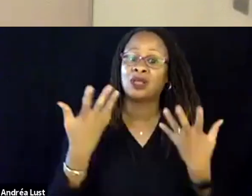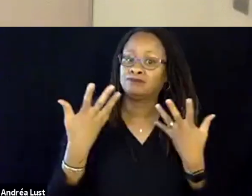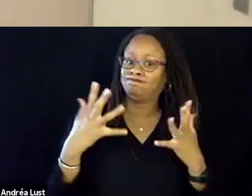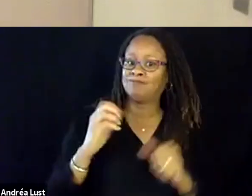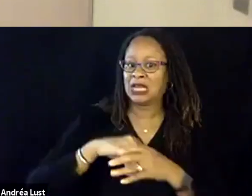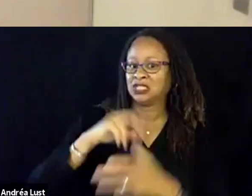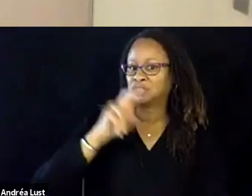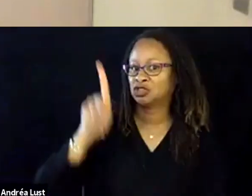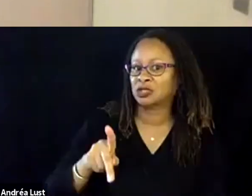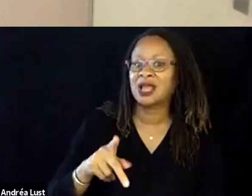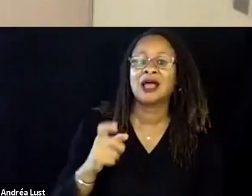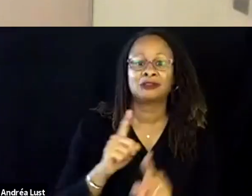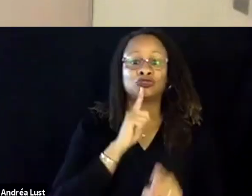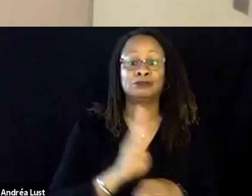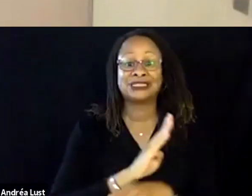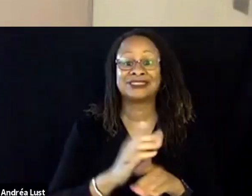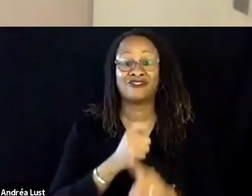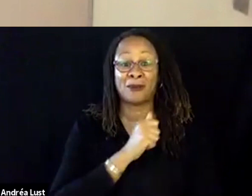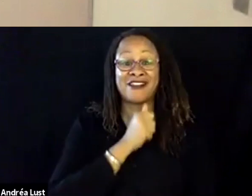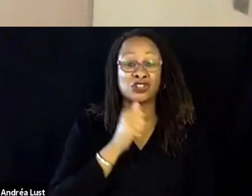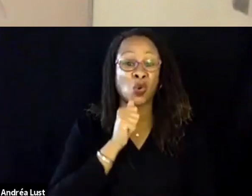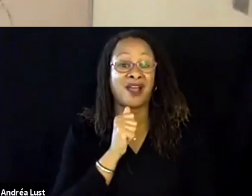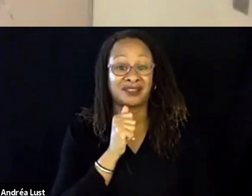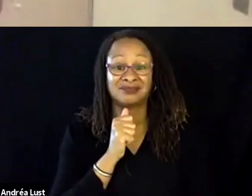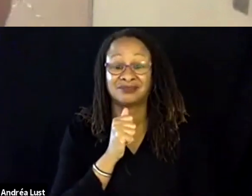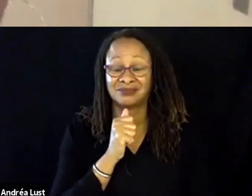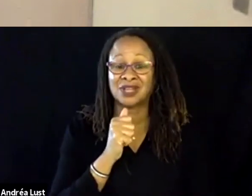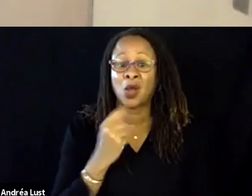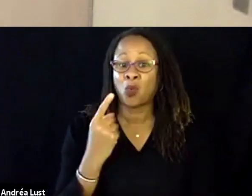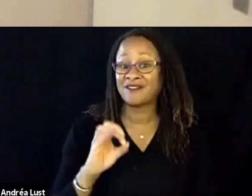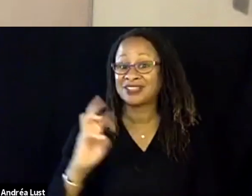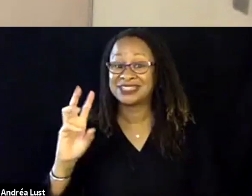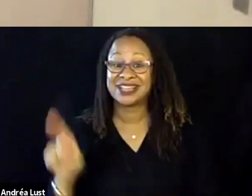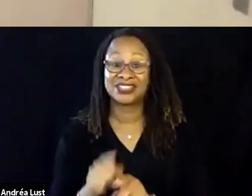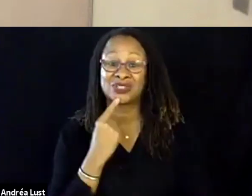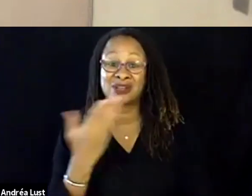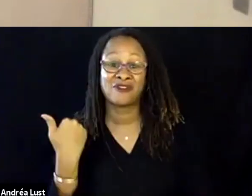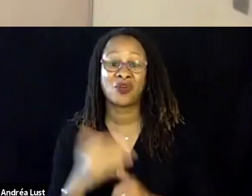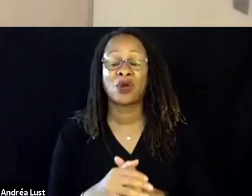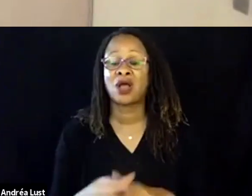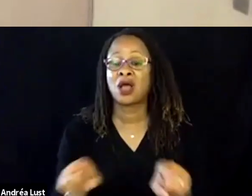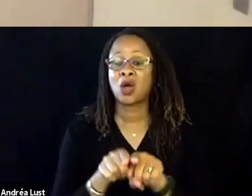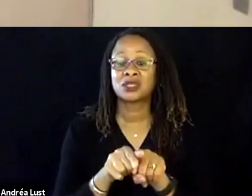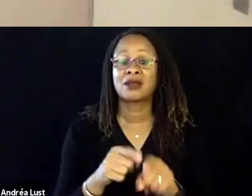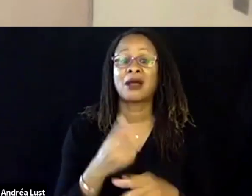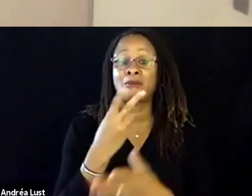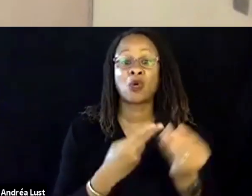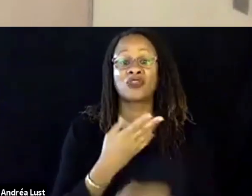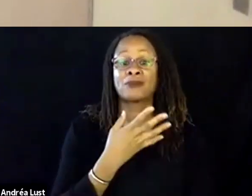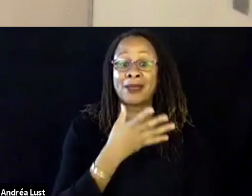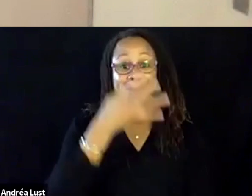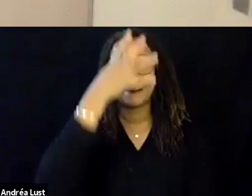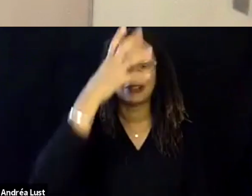Philadelphia, I'm actually from Arizona up in the mountains. I'm I'm one of 6, as you said, Madeline. I'm also, both my parents were